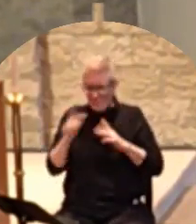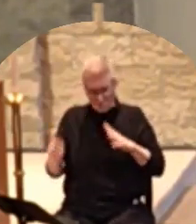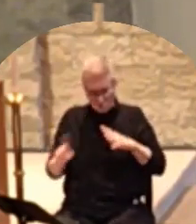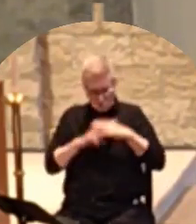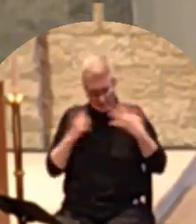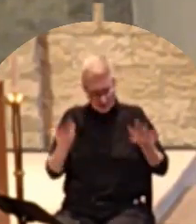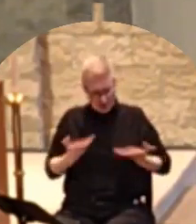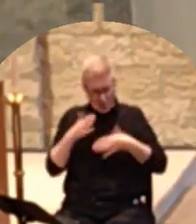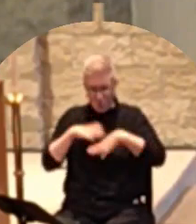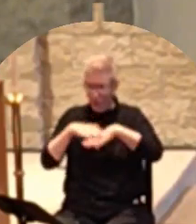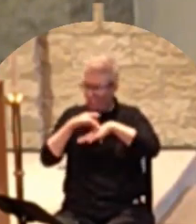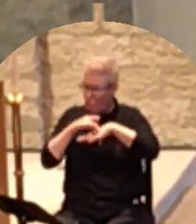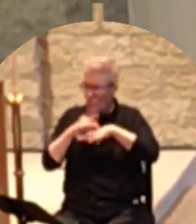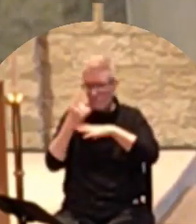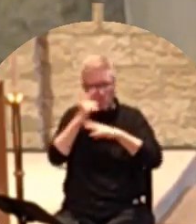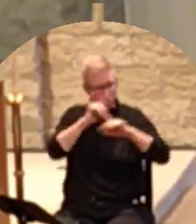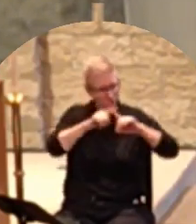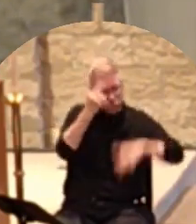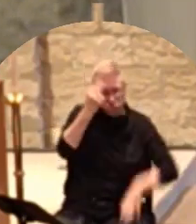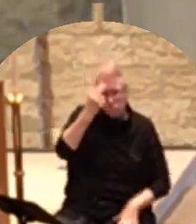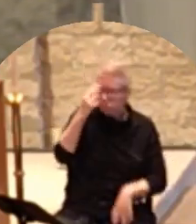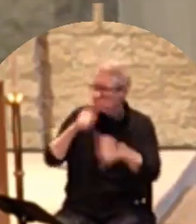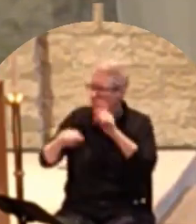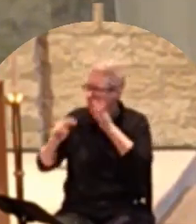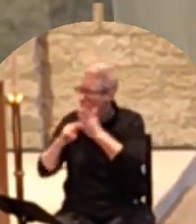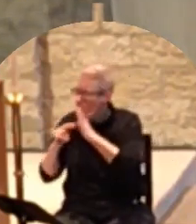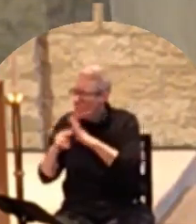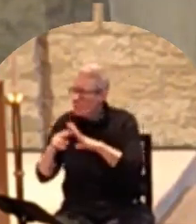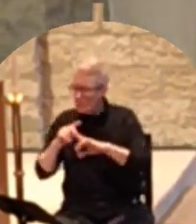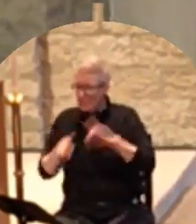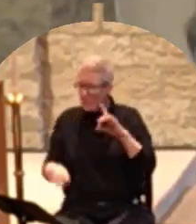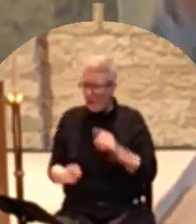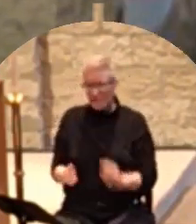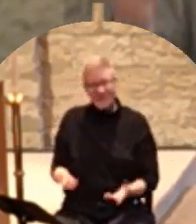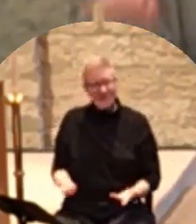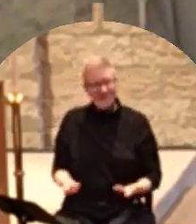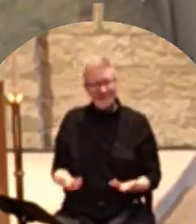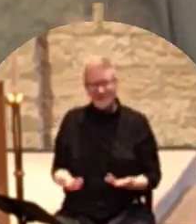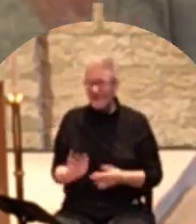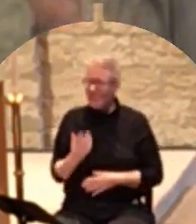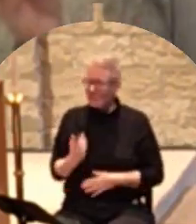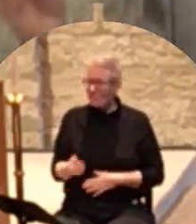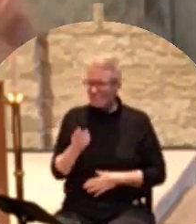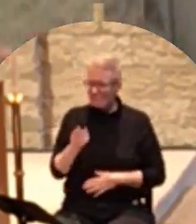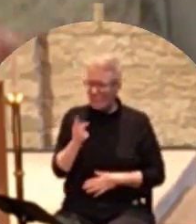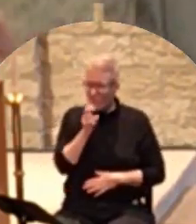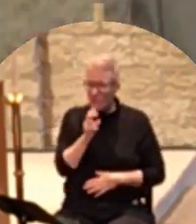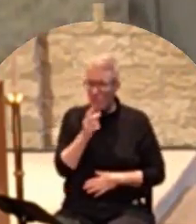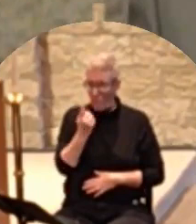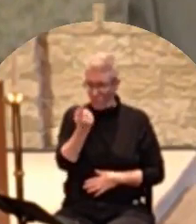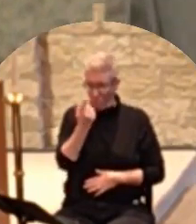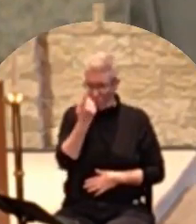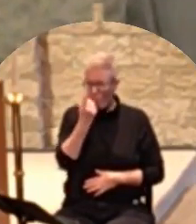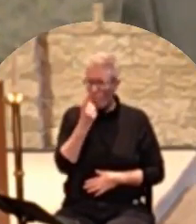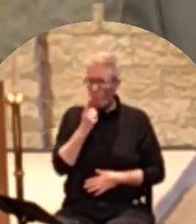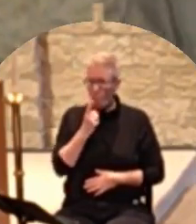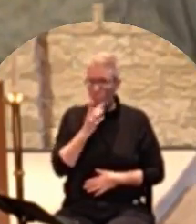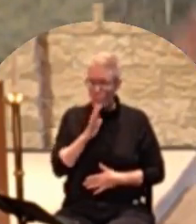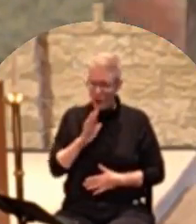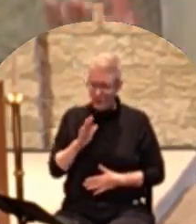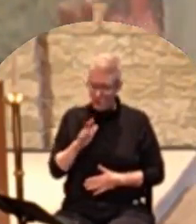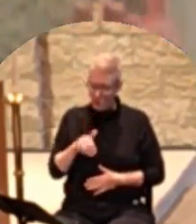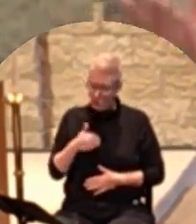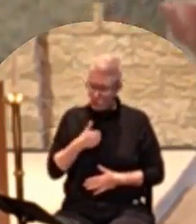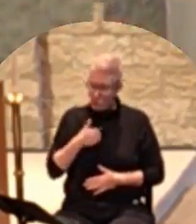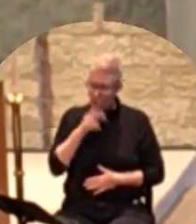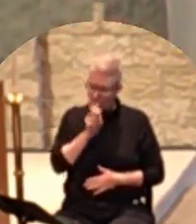has been said that the journey of one soul is the journey of all souls. It's also